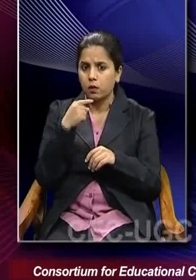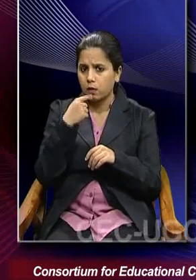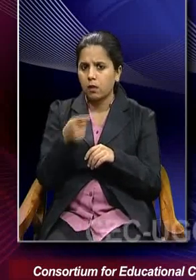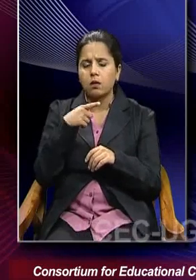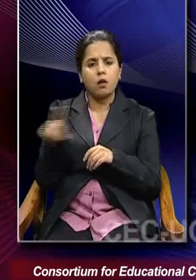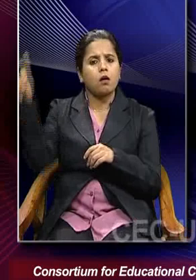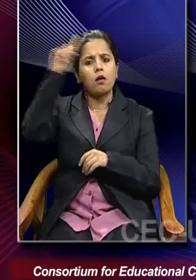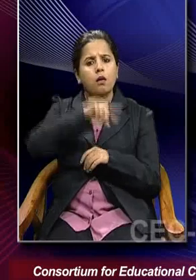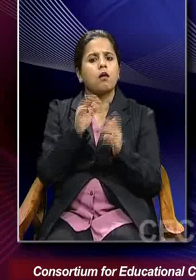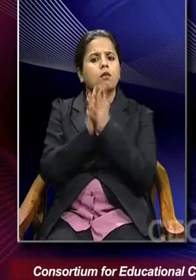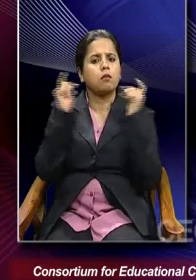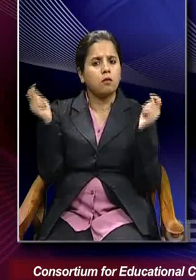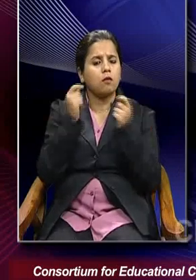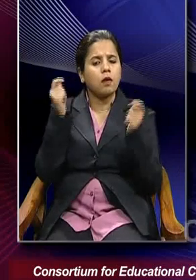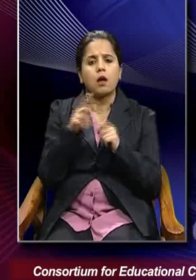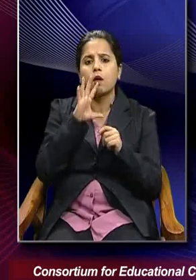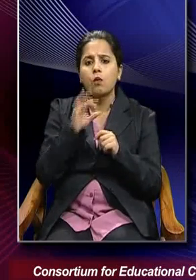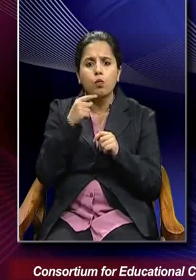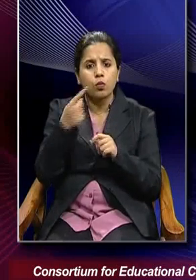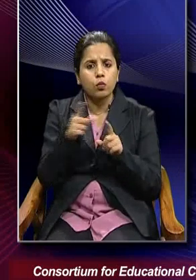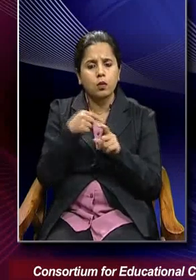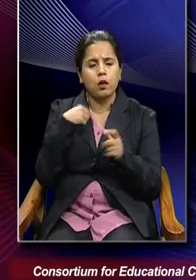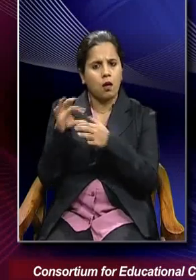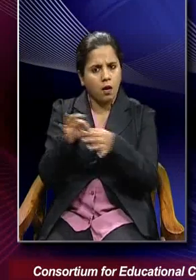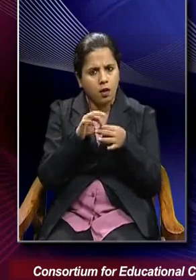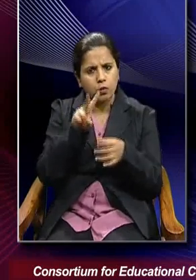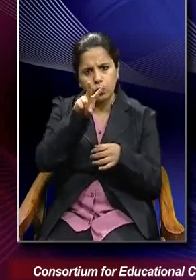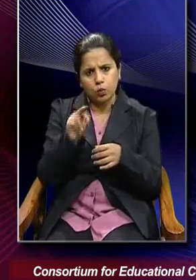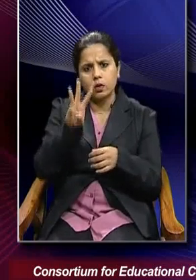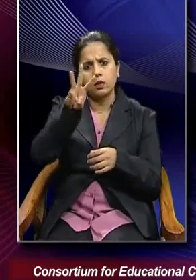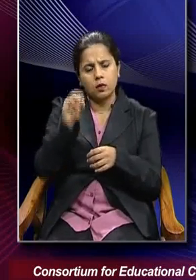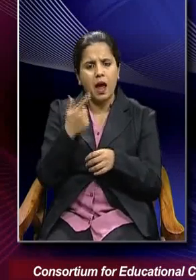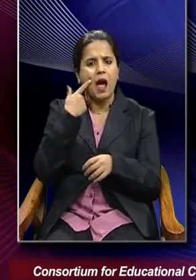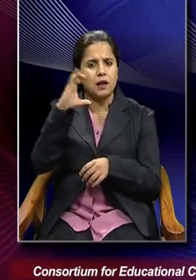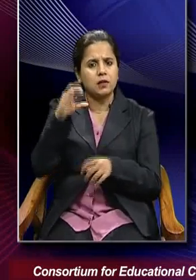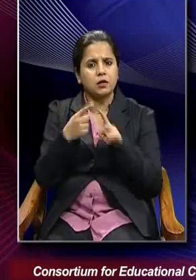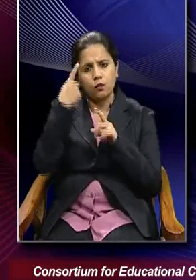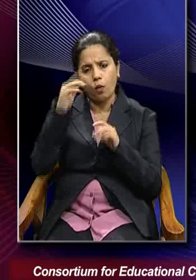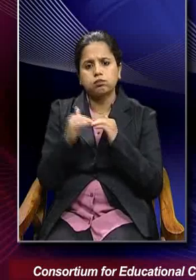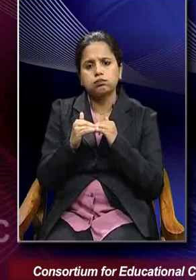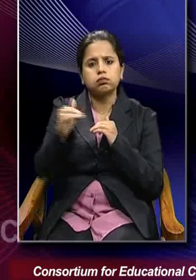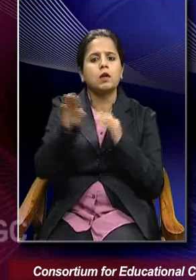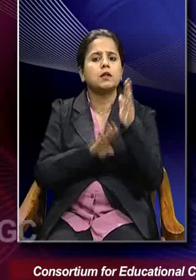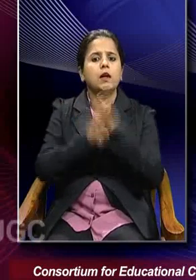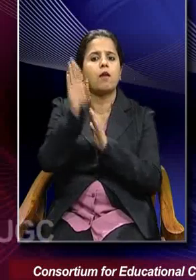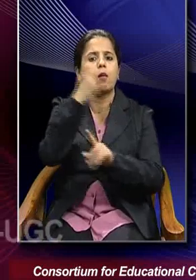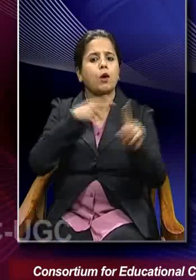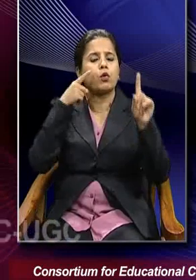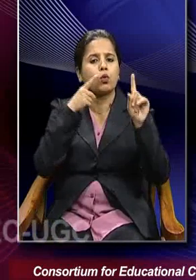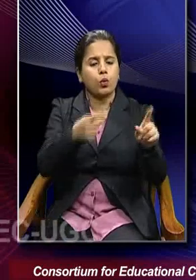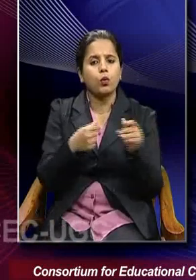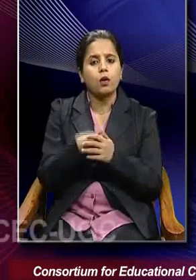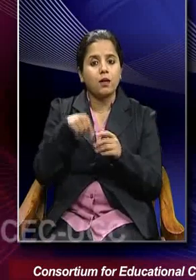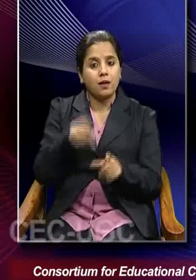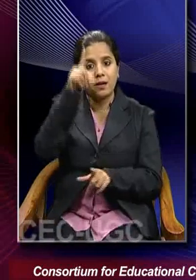was celebrated with the theme of Connect 2030 ICTs for Sustainable Development Goals. In the